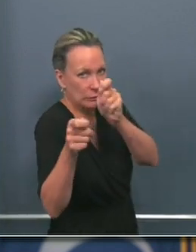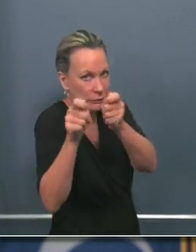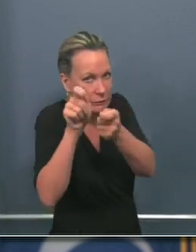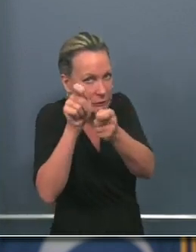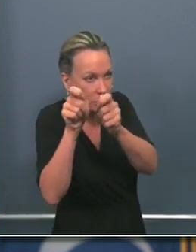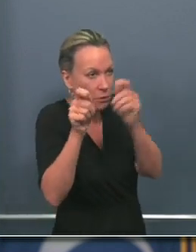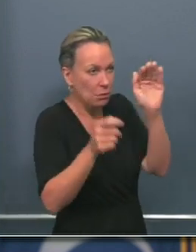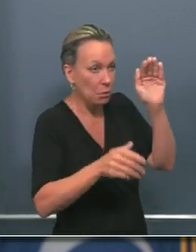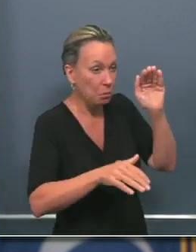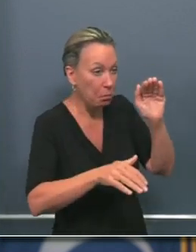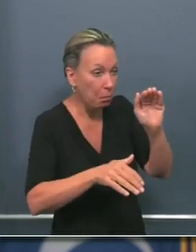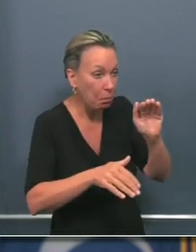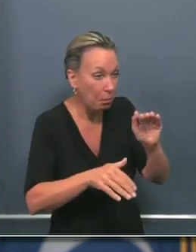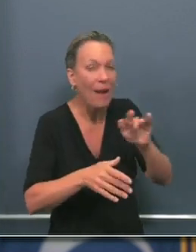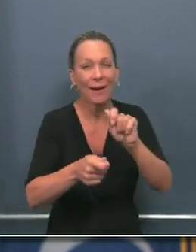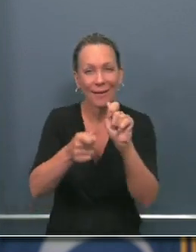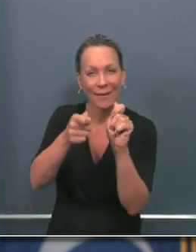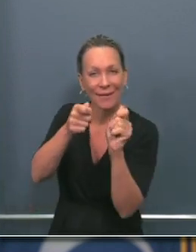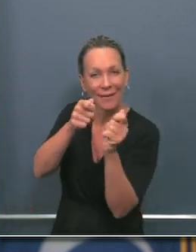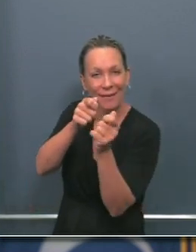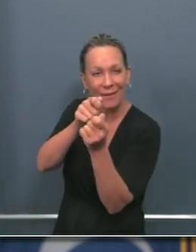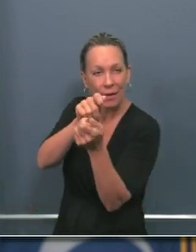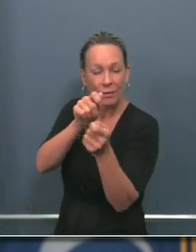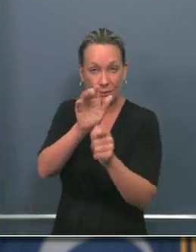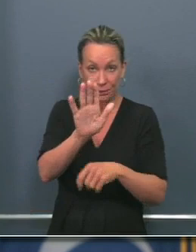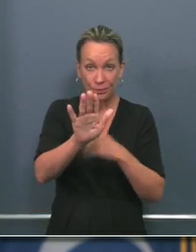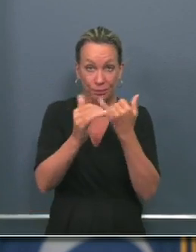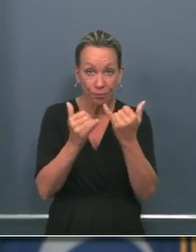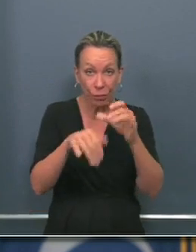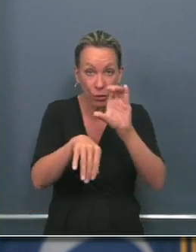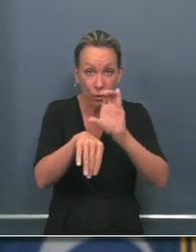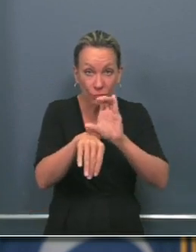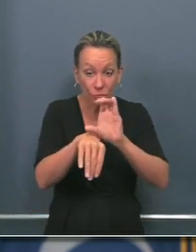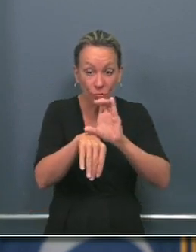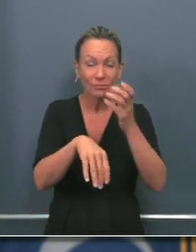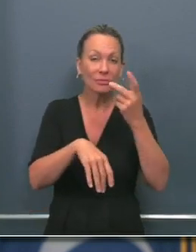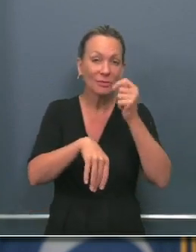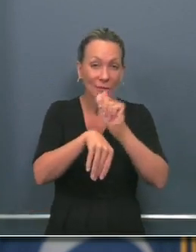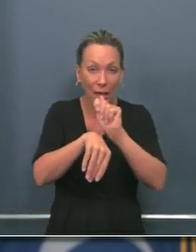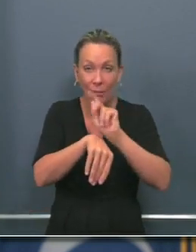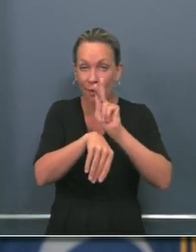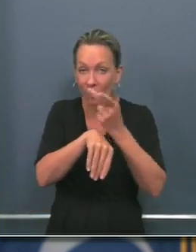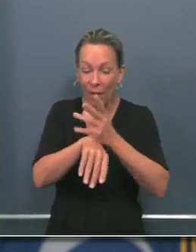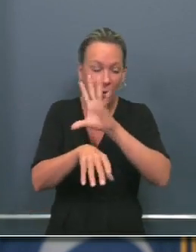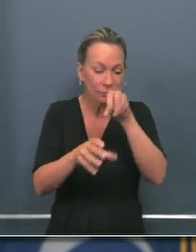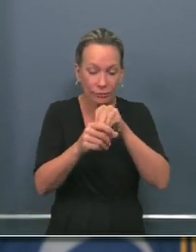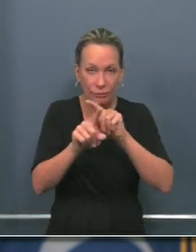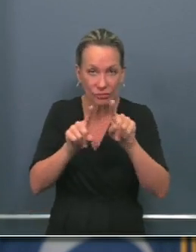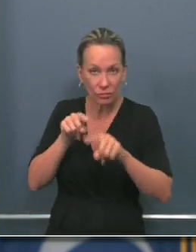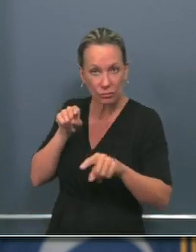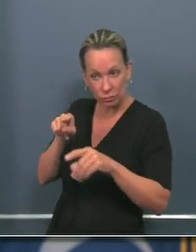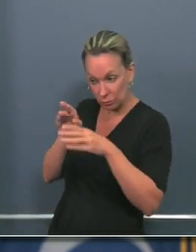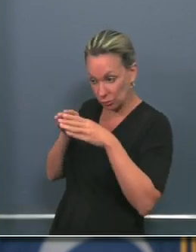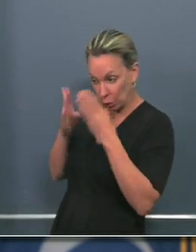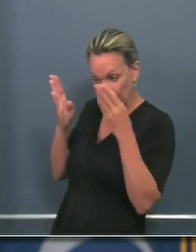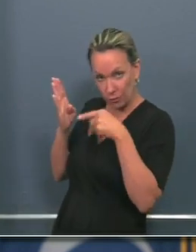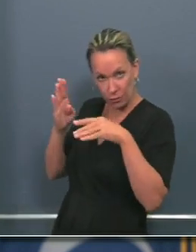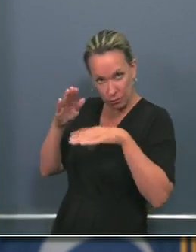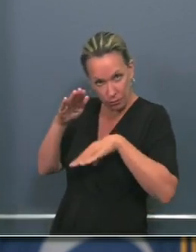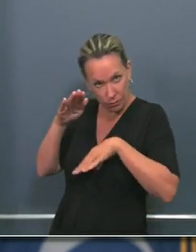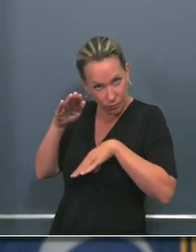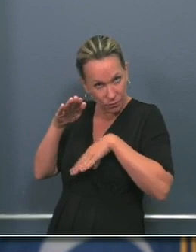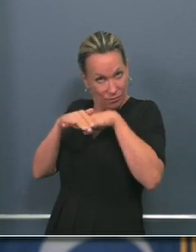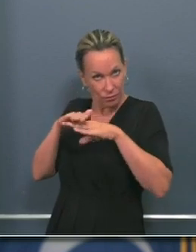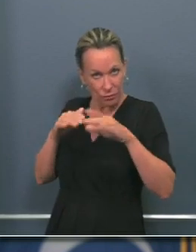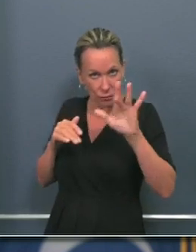of worship, we're limiting to 25% capacity or 100 people, whichever one is lower. I know some